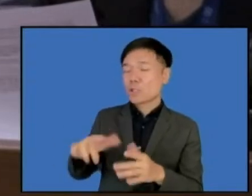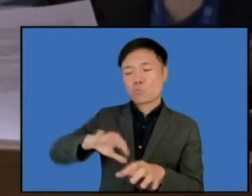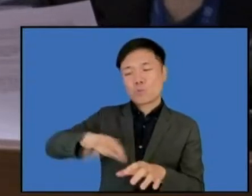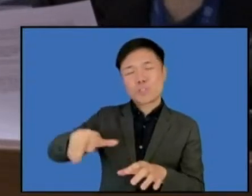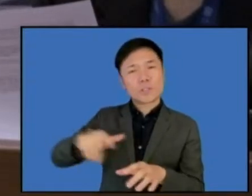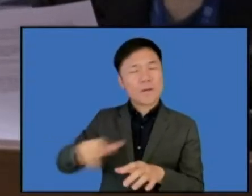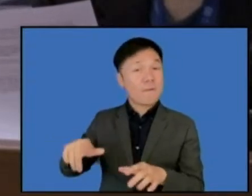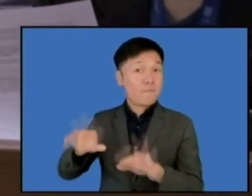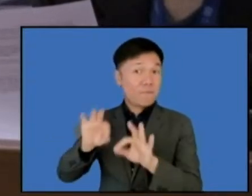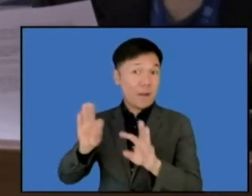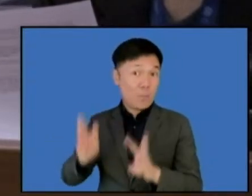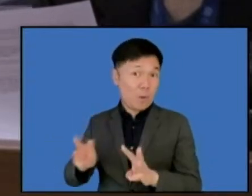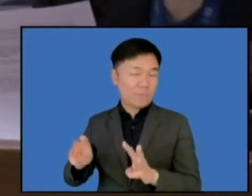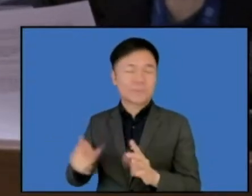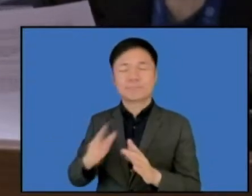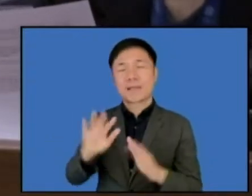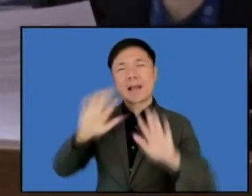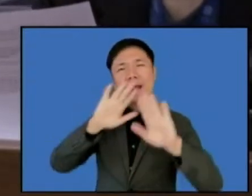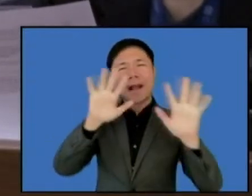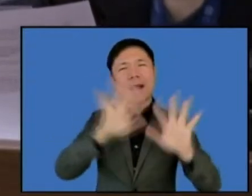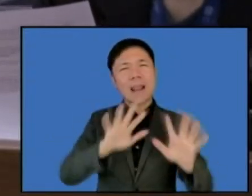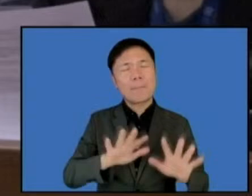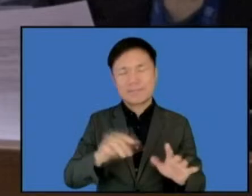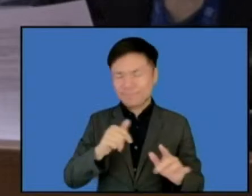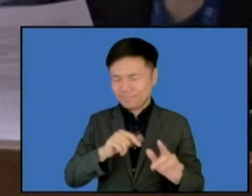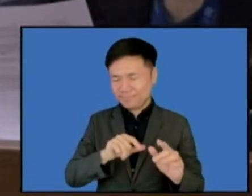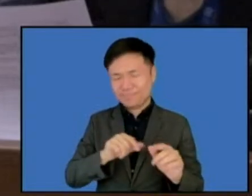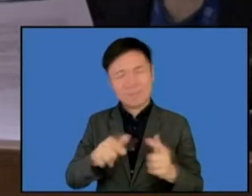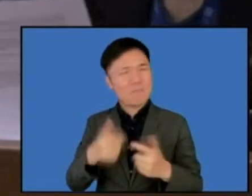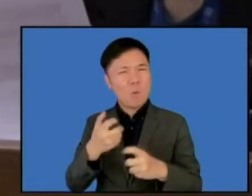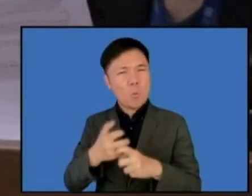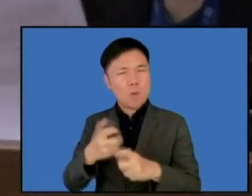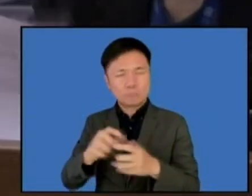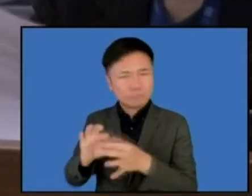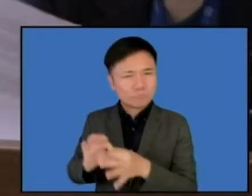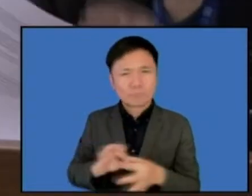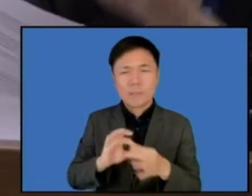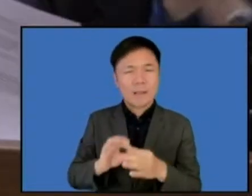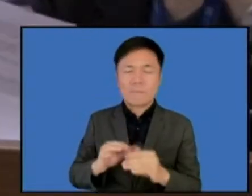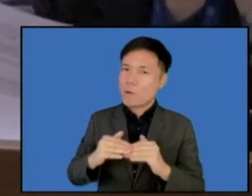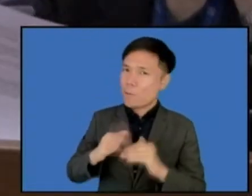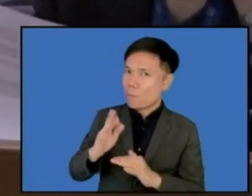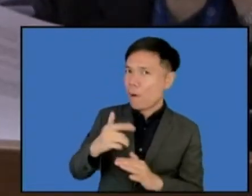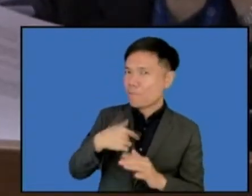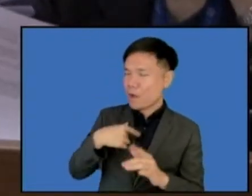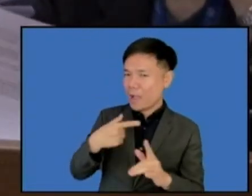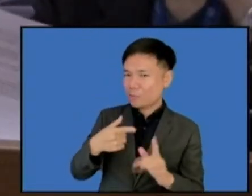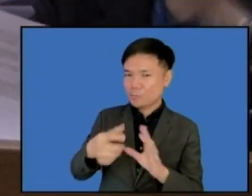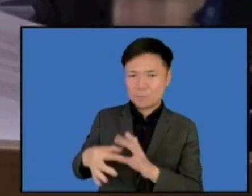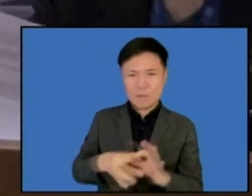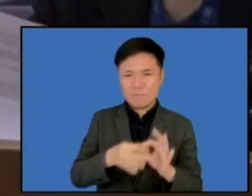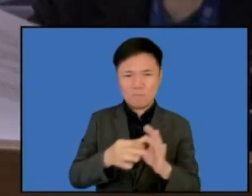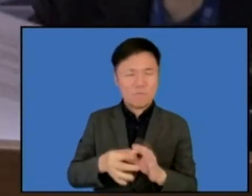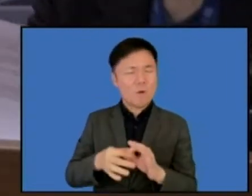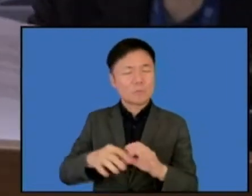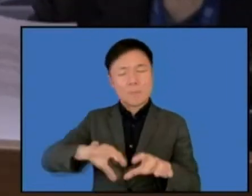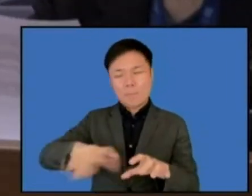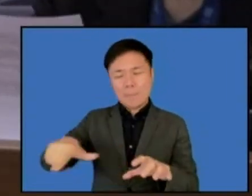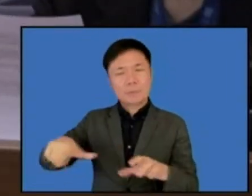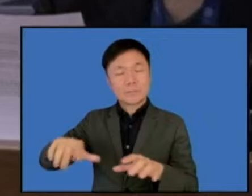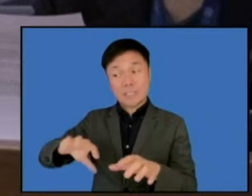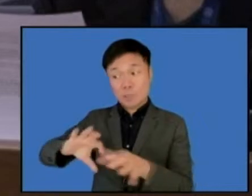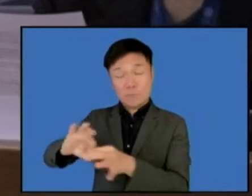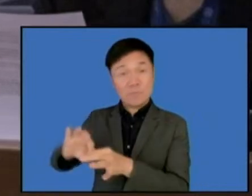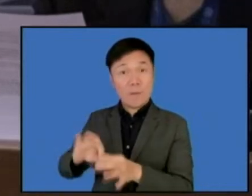to addresses climate-related migration through inclusive and collaborative regional approaches. Since 2017, the Pacific